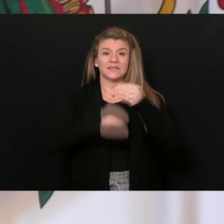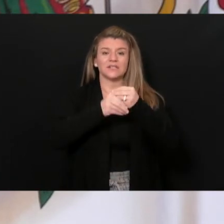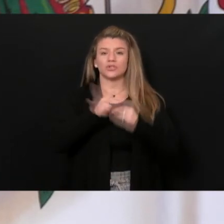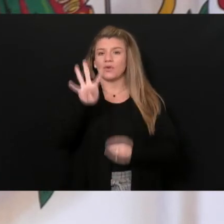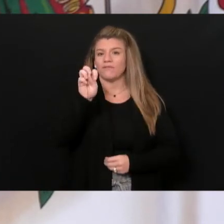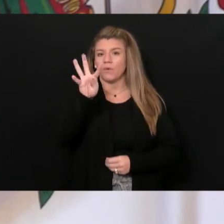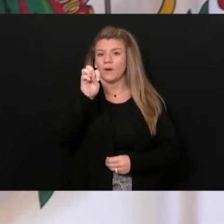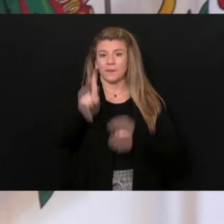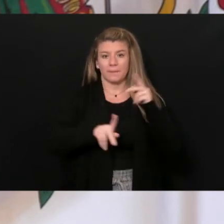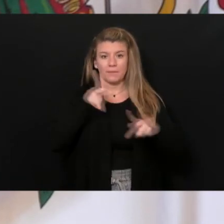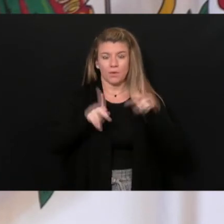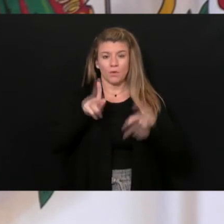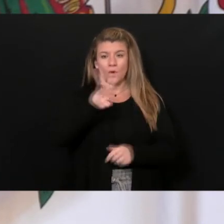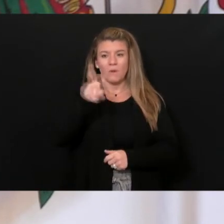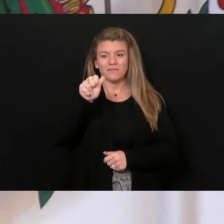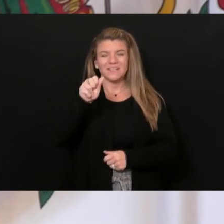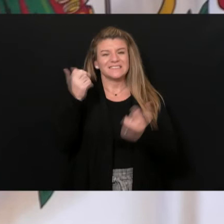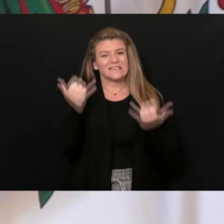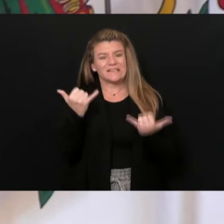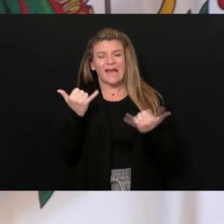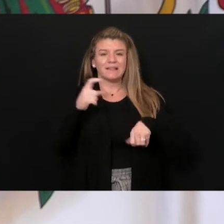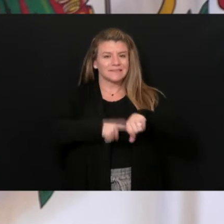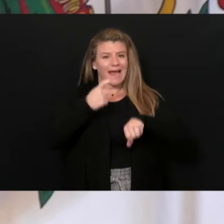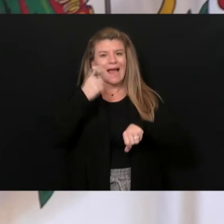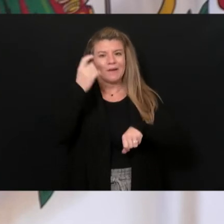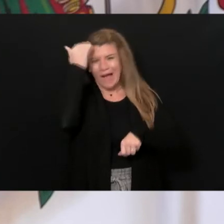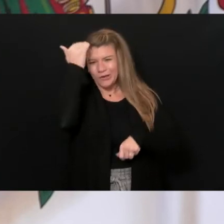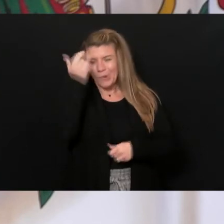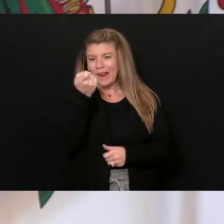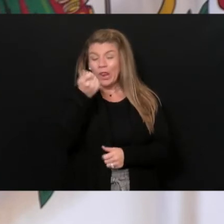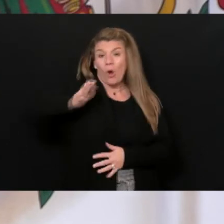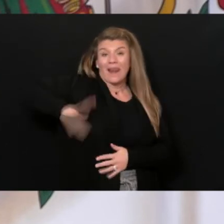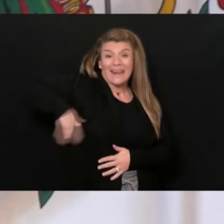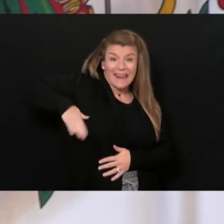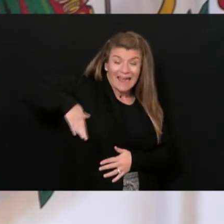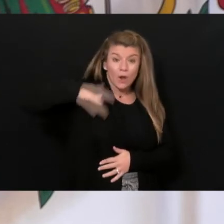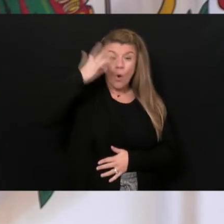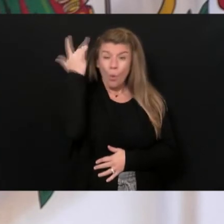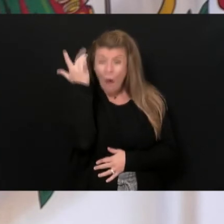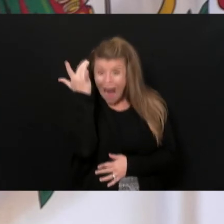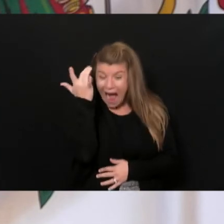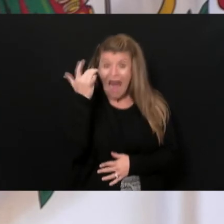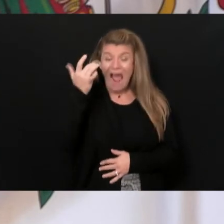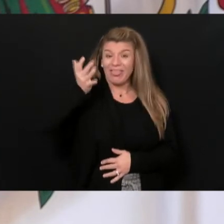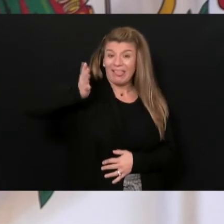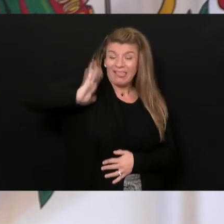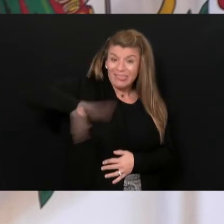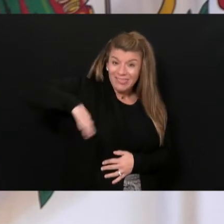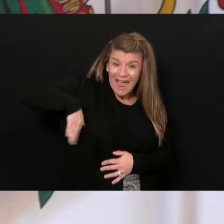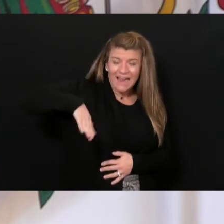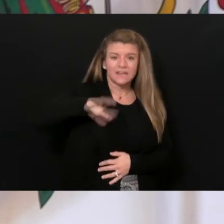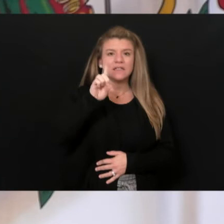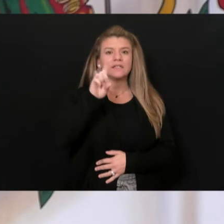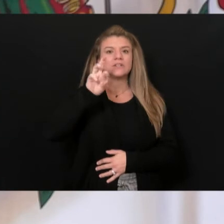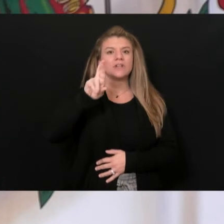West Virginia. We're a little late getting started today. The reason for us being late is Dr.